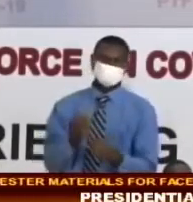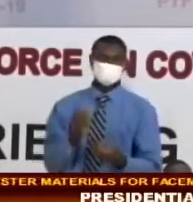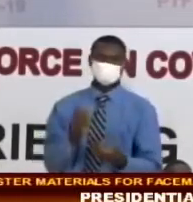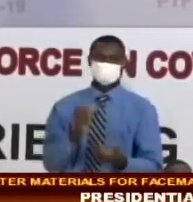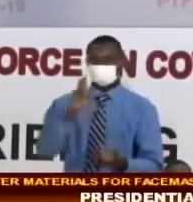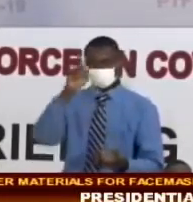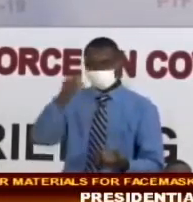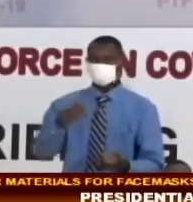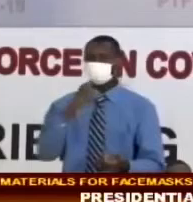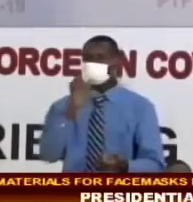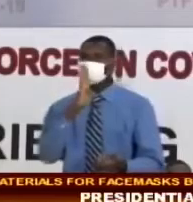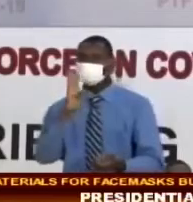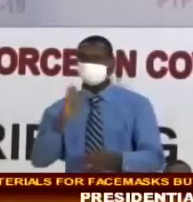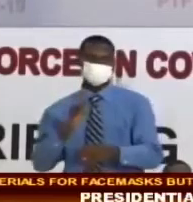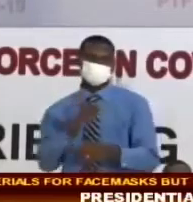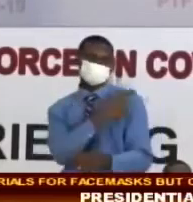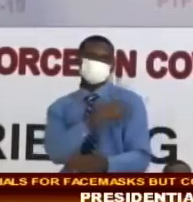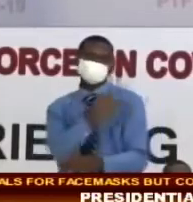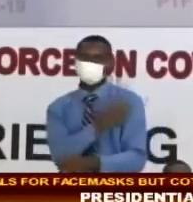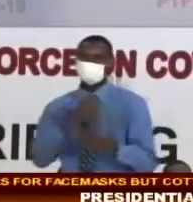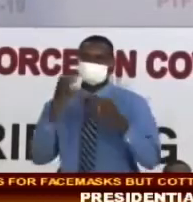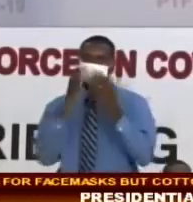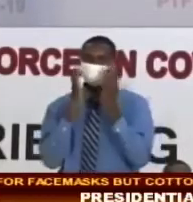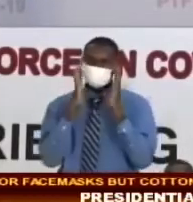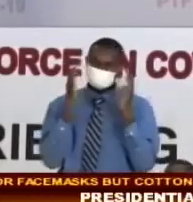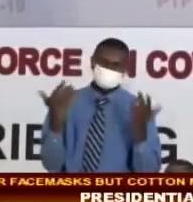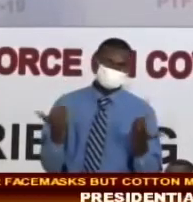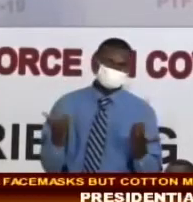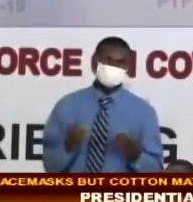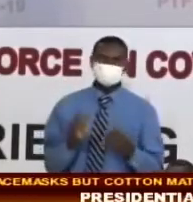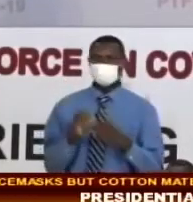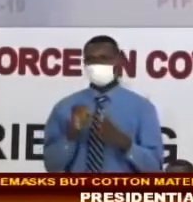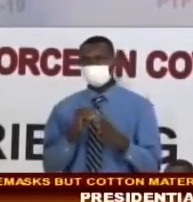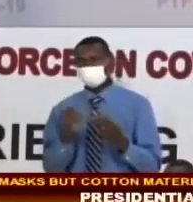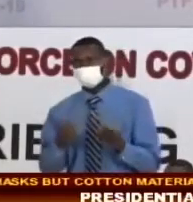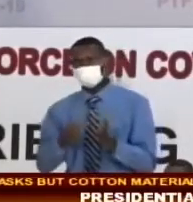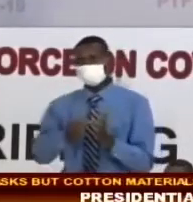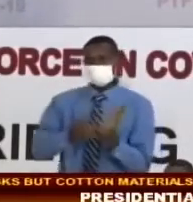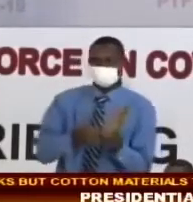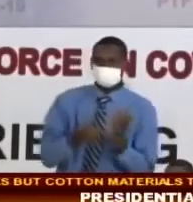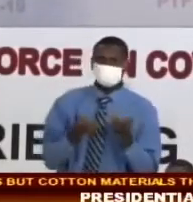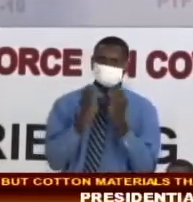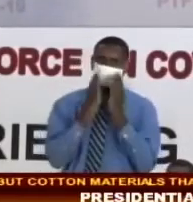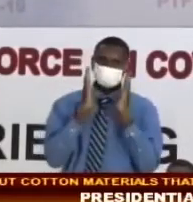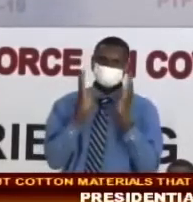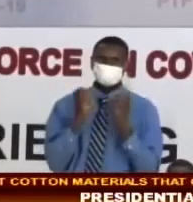or surgical mask. It could just be any